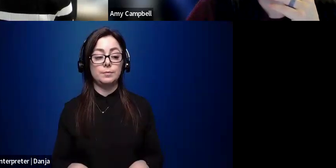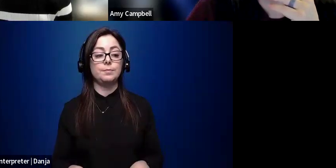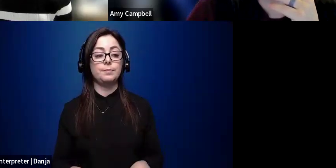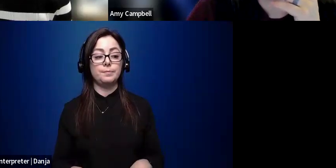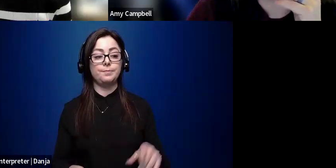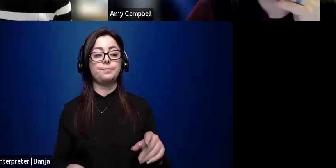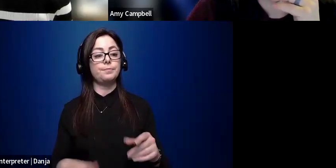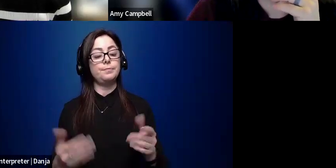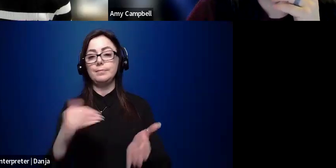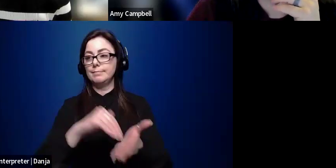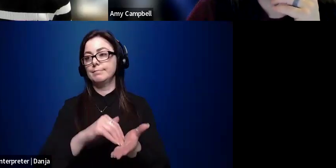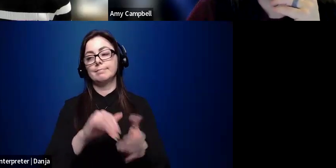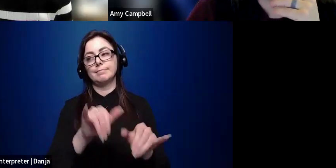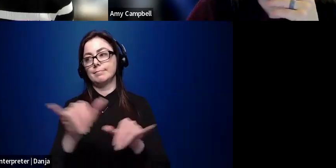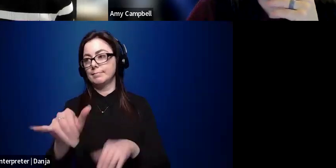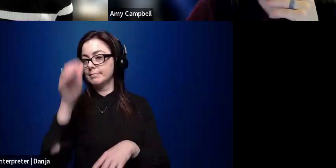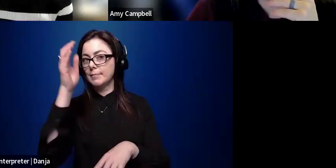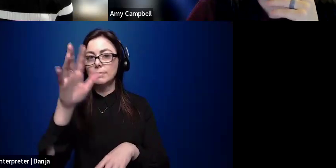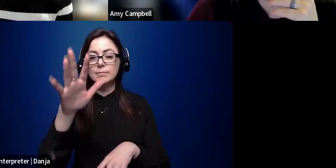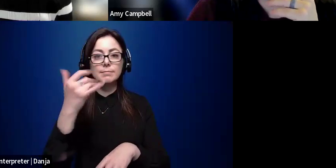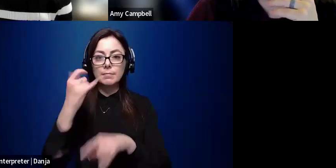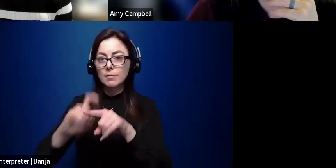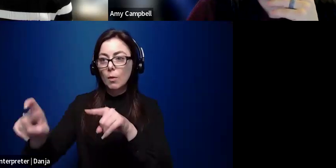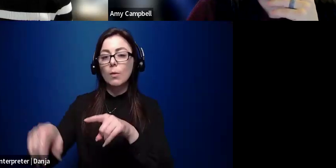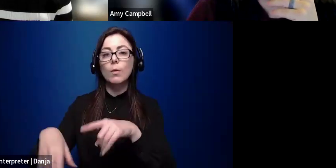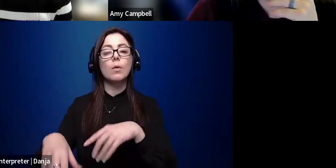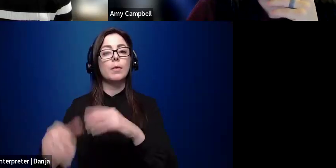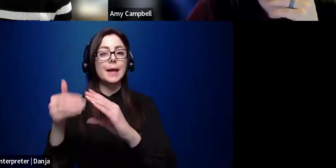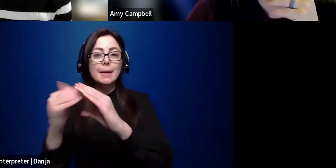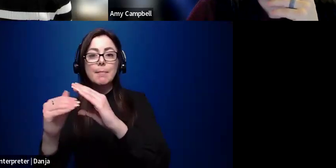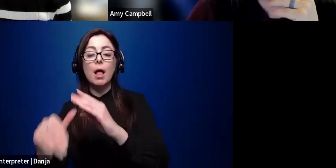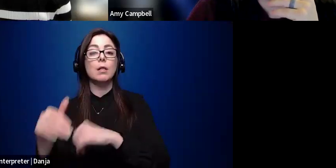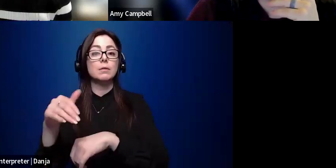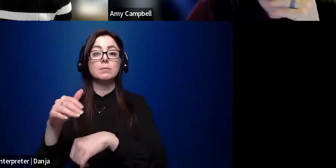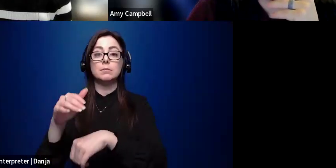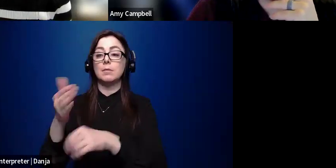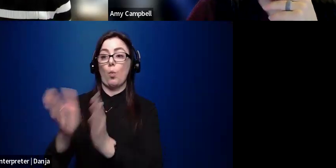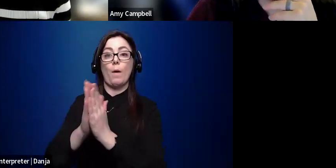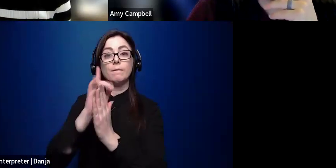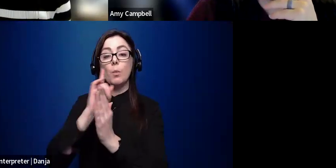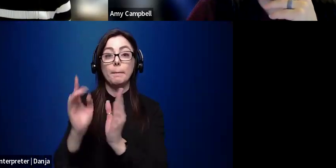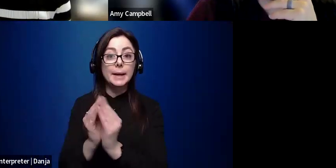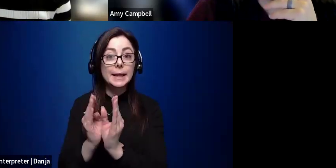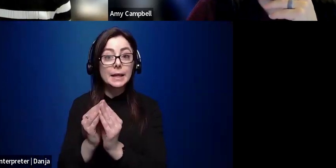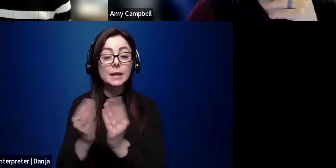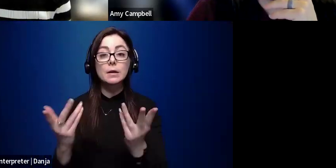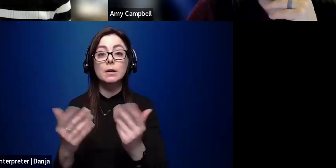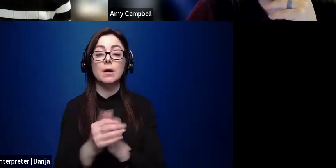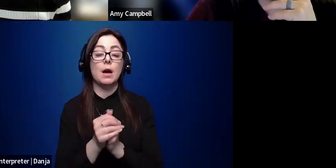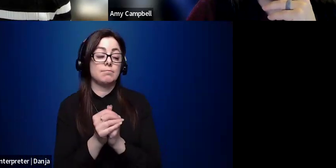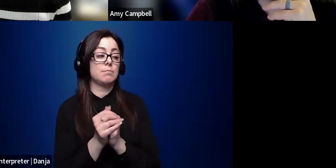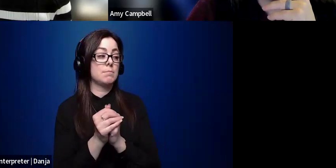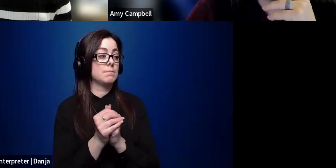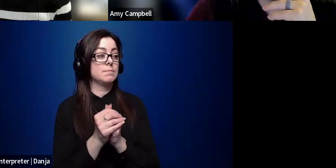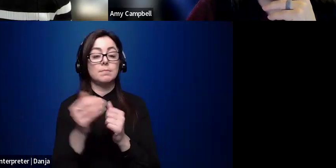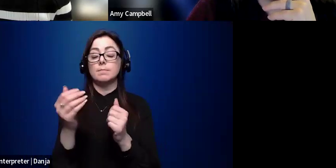where to find them. Again, same thing, phone, email, ask for a meeting in your hometown, or where